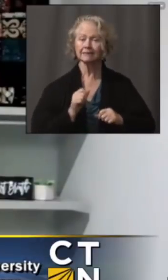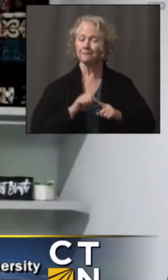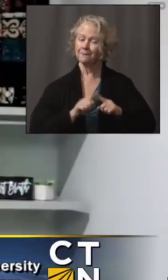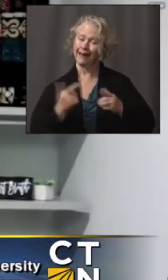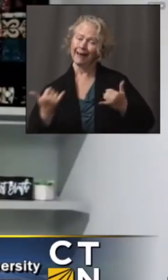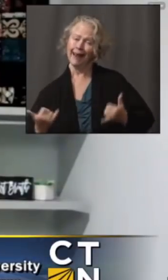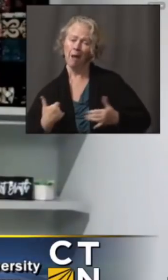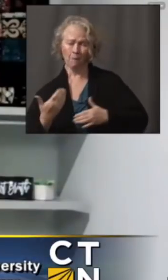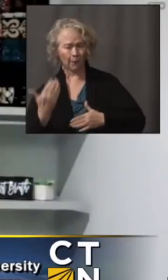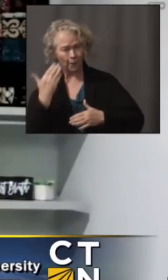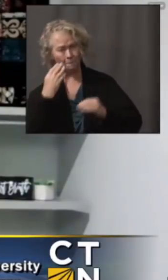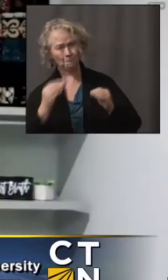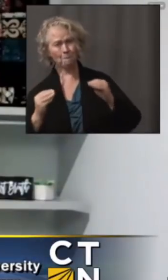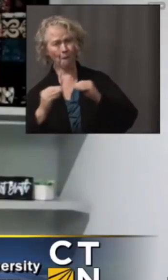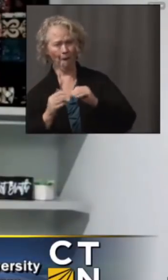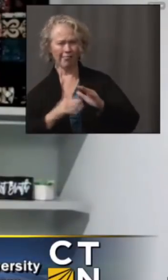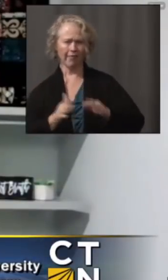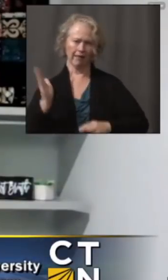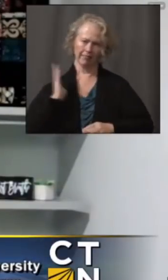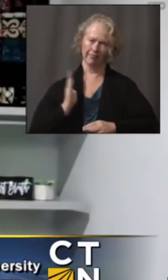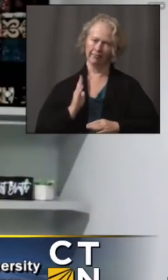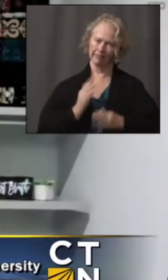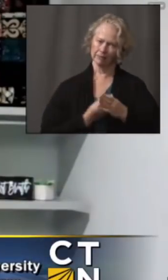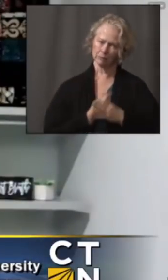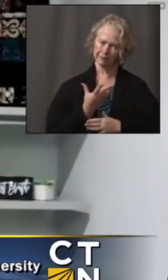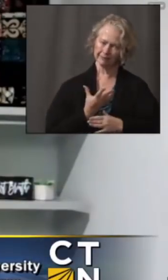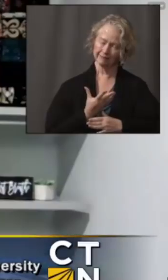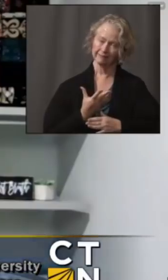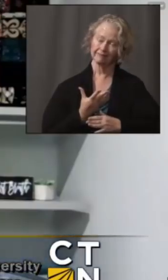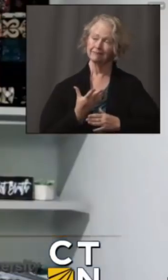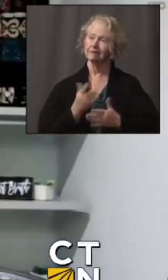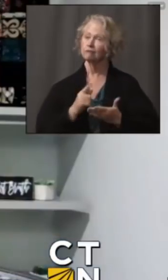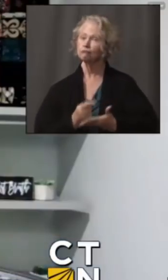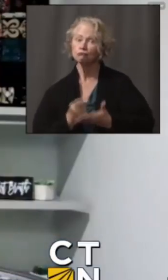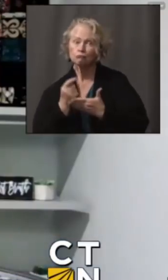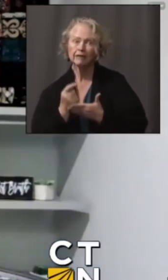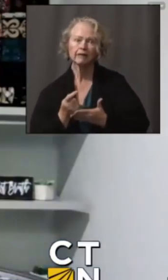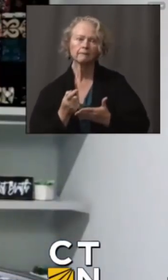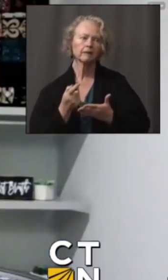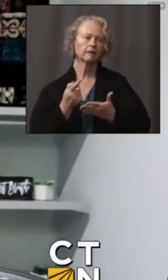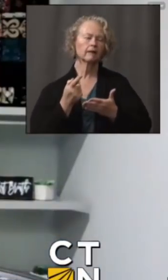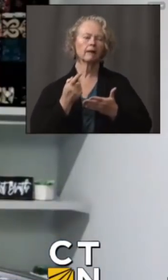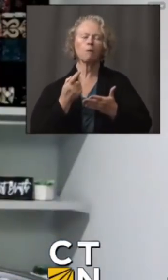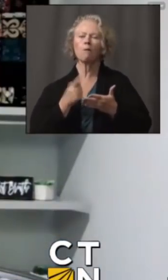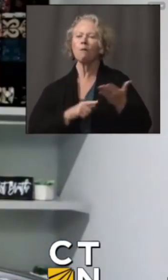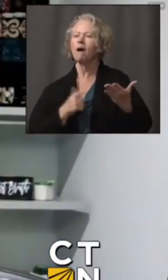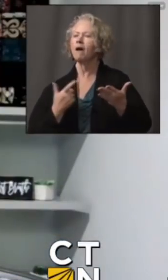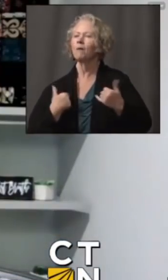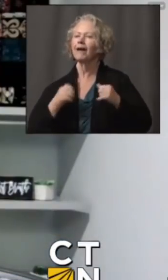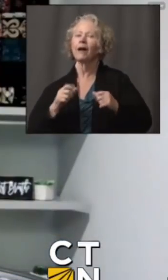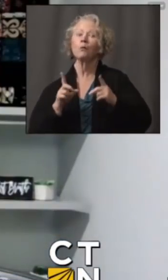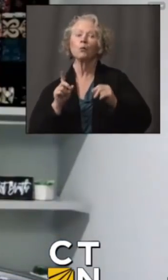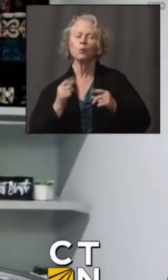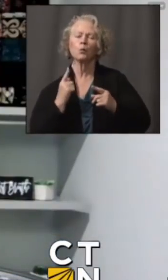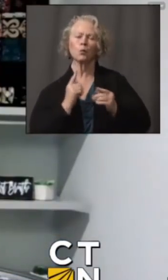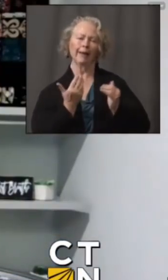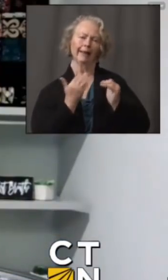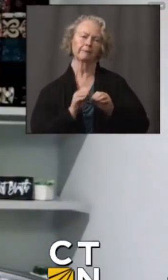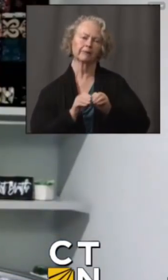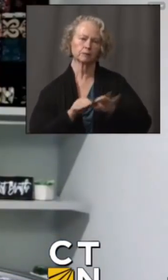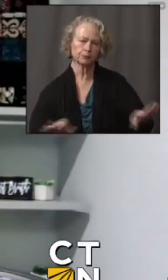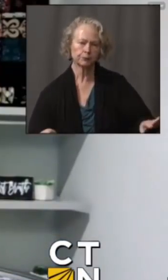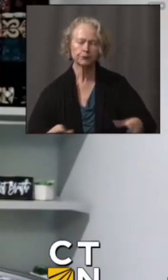the spring, for sure, about treatment, about what works to limit spread. And we have news